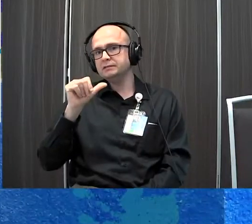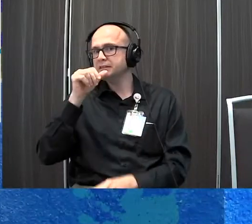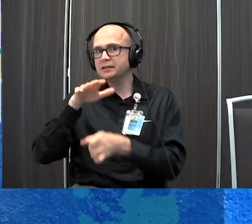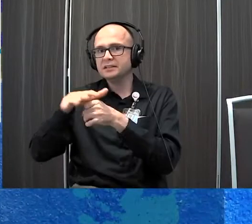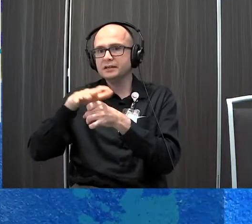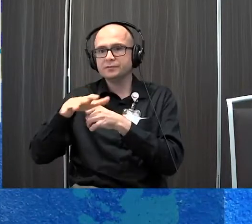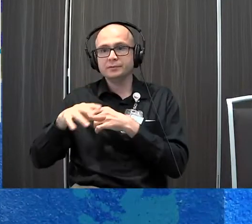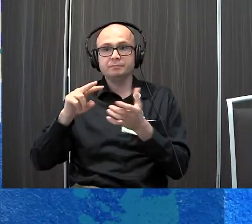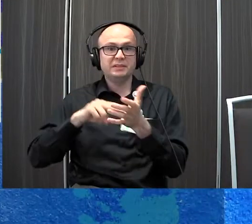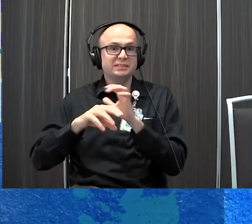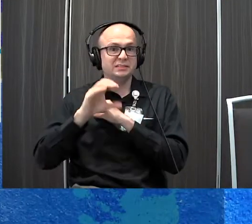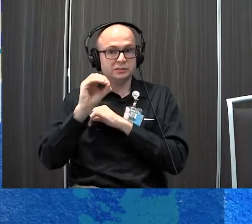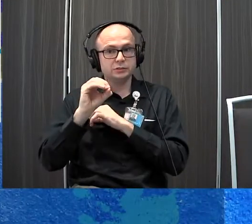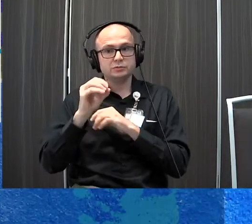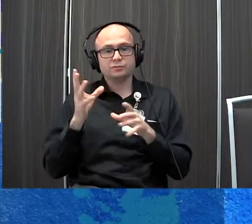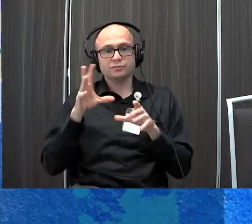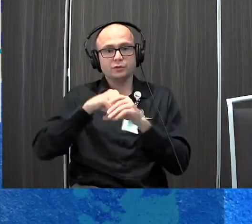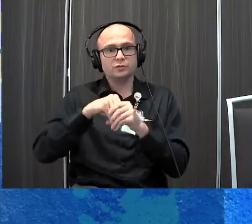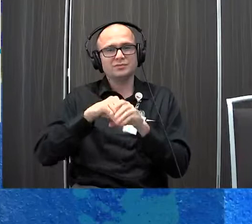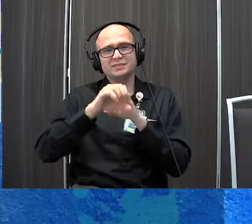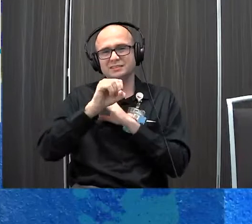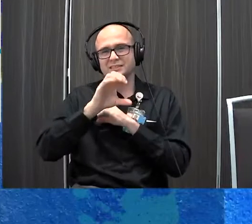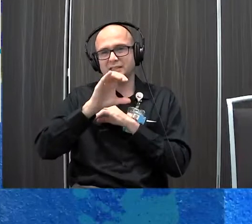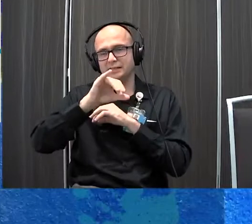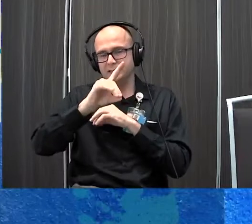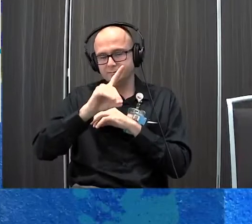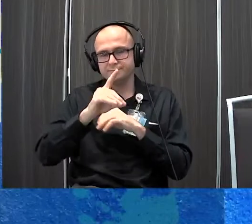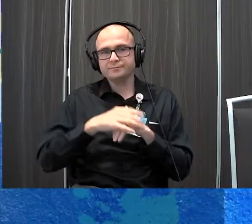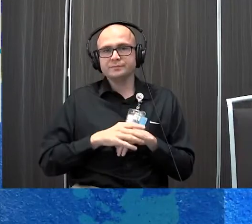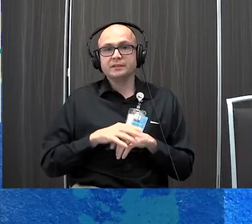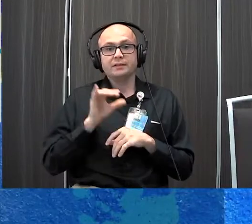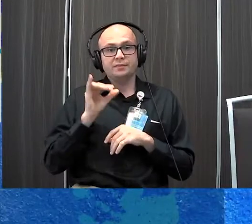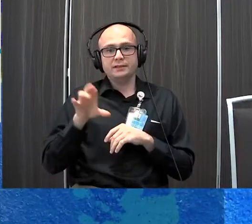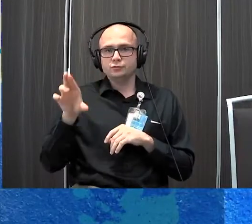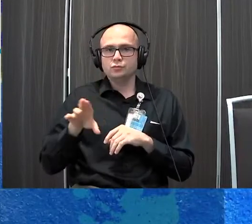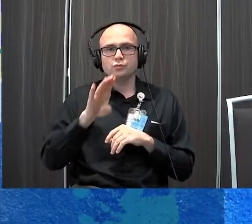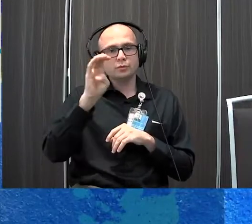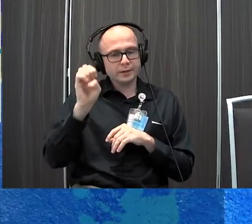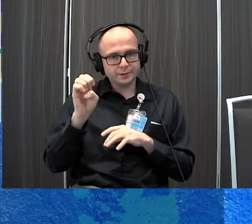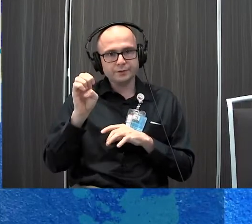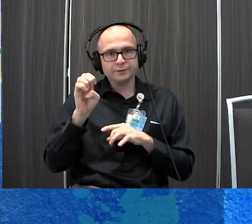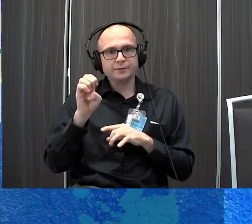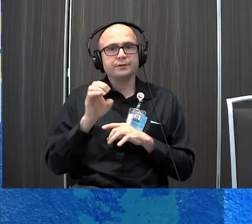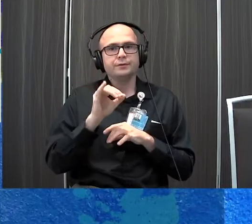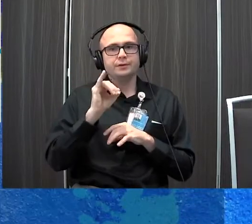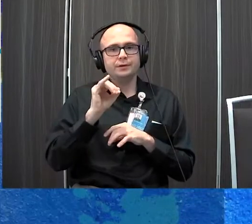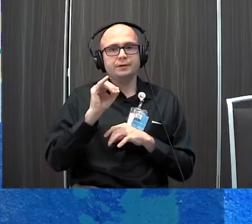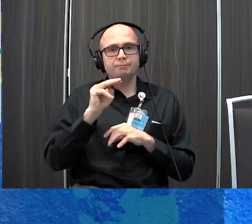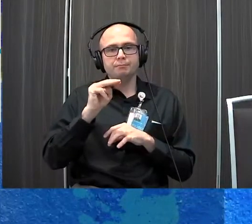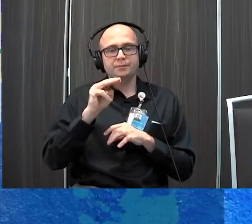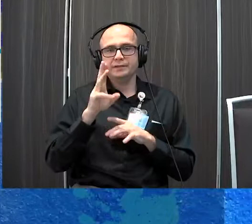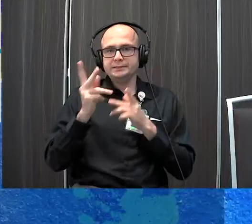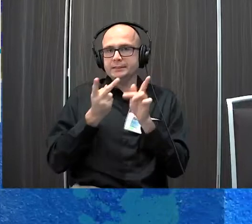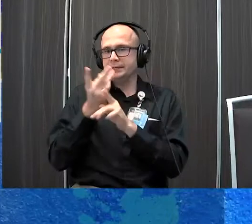severe combined immunodeficiency, or SCID. And that's the most rare of all of the immunophenotypes that we can see in